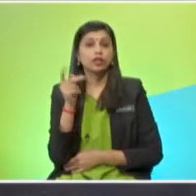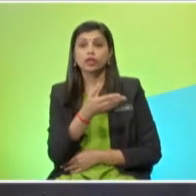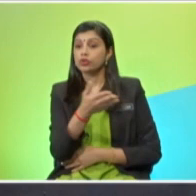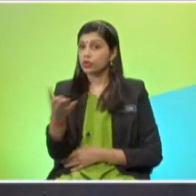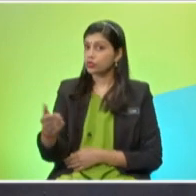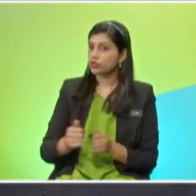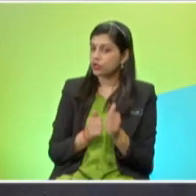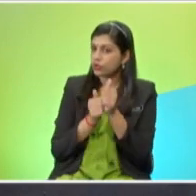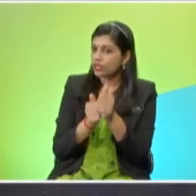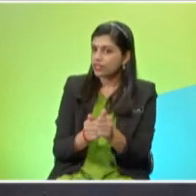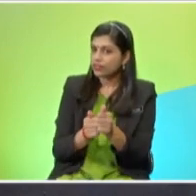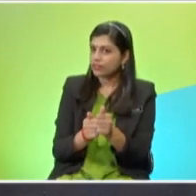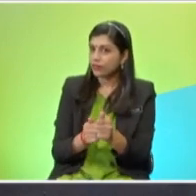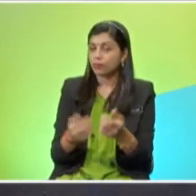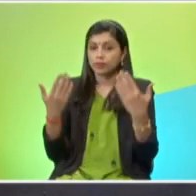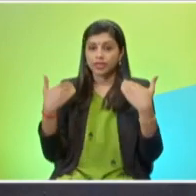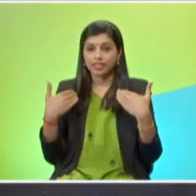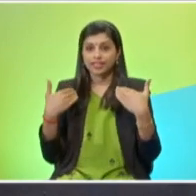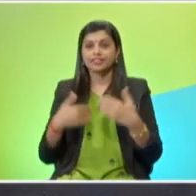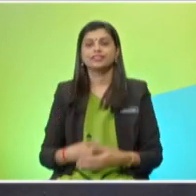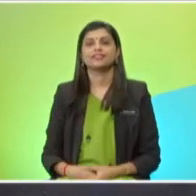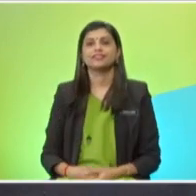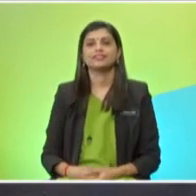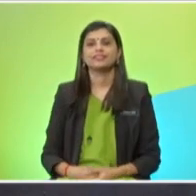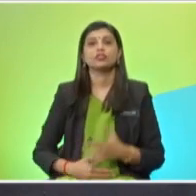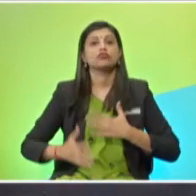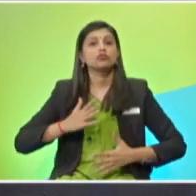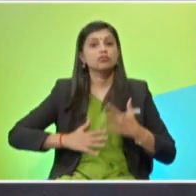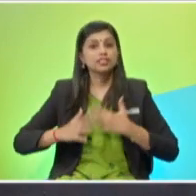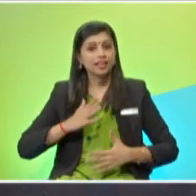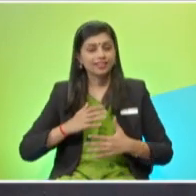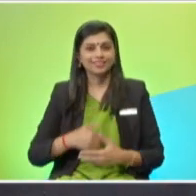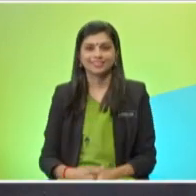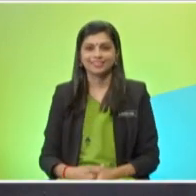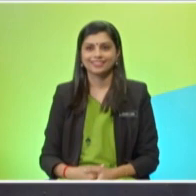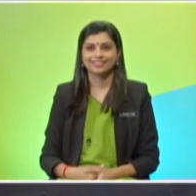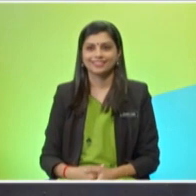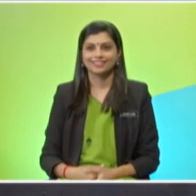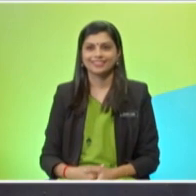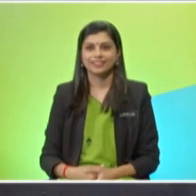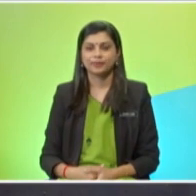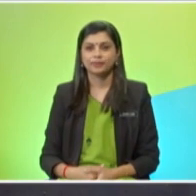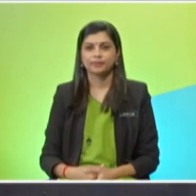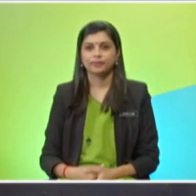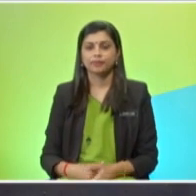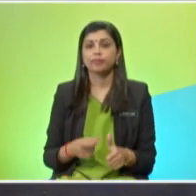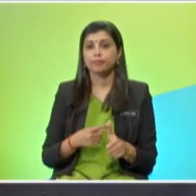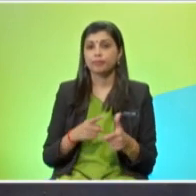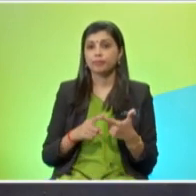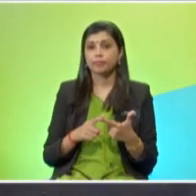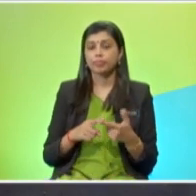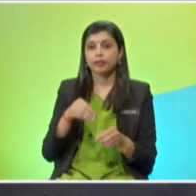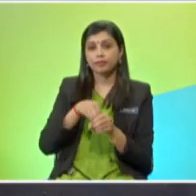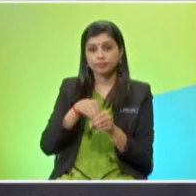at home are also excited to sing. Are you all ready? I think they are ready, Teacher Kenanga. Okay, let's go. Okay.